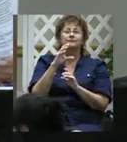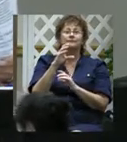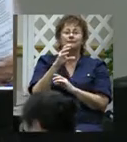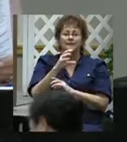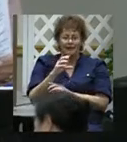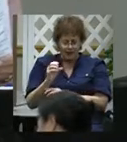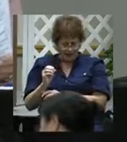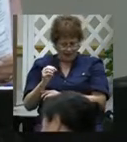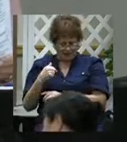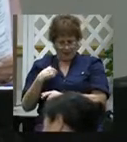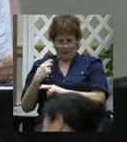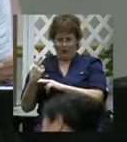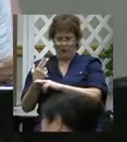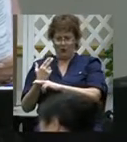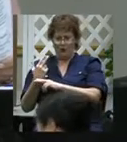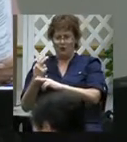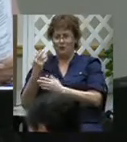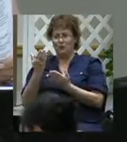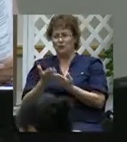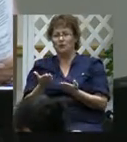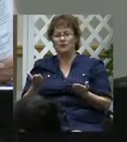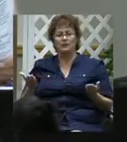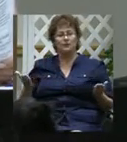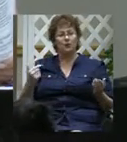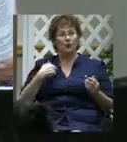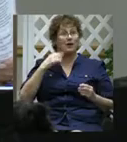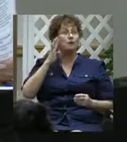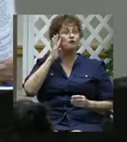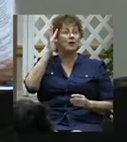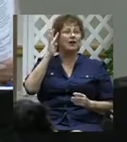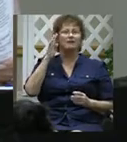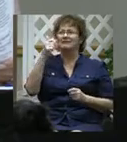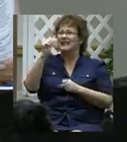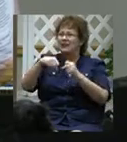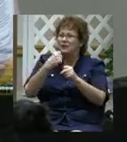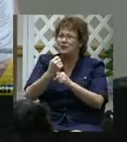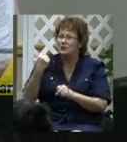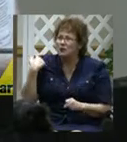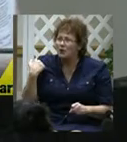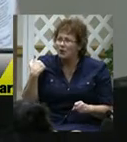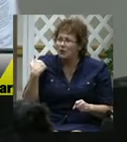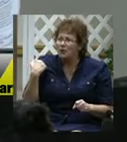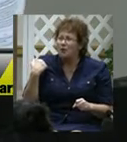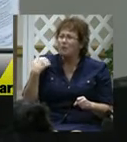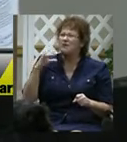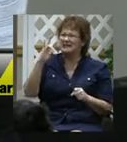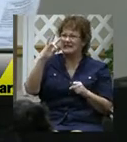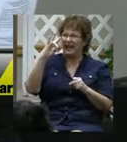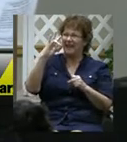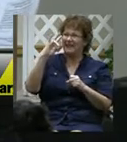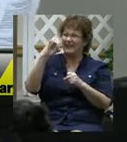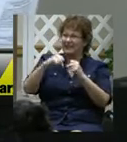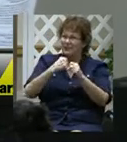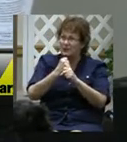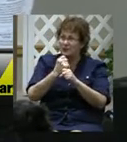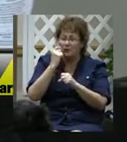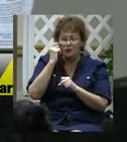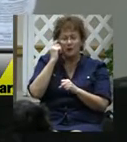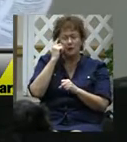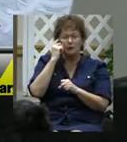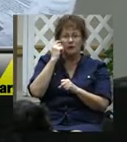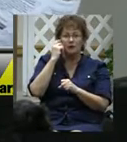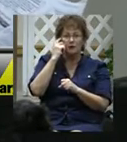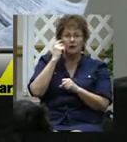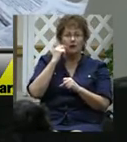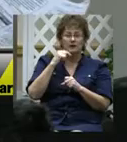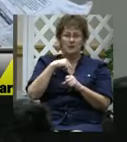lot of the resources that we created perhaps 10 years ago or 7 years ago, we're using them in ways that